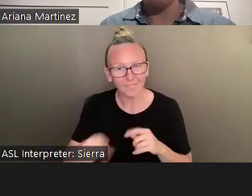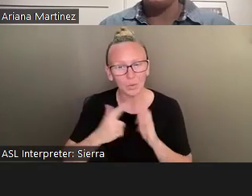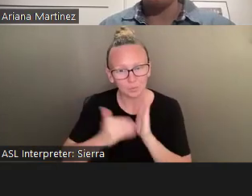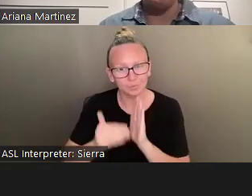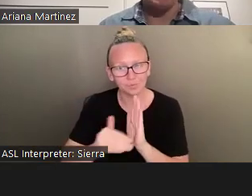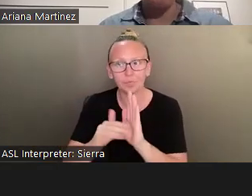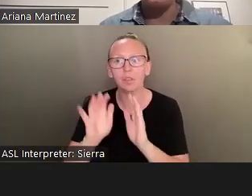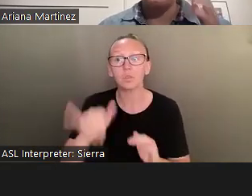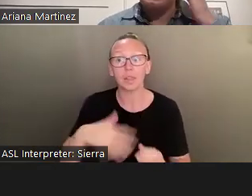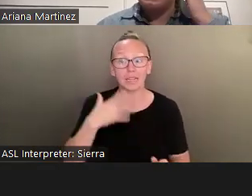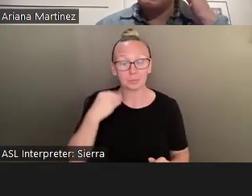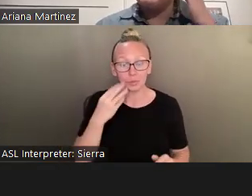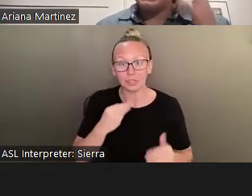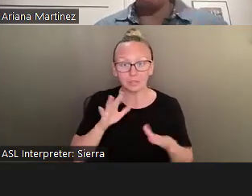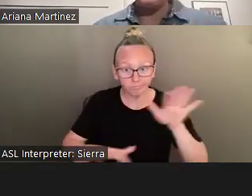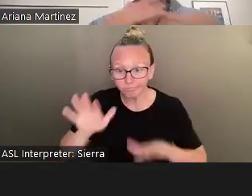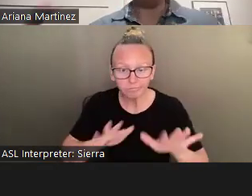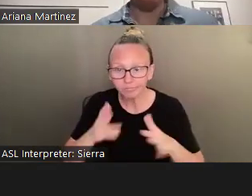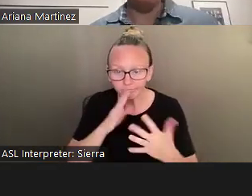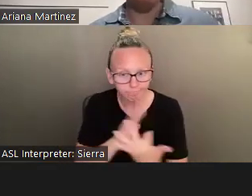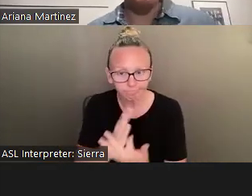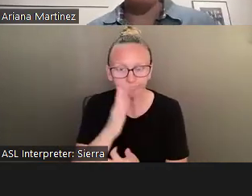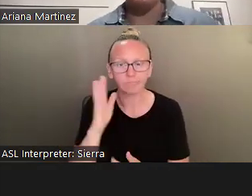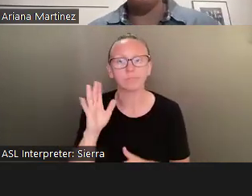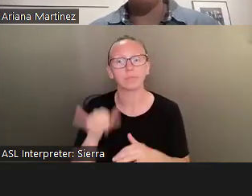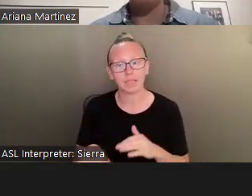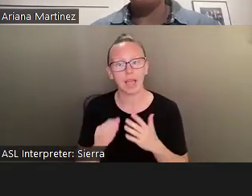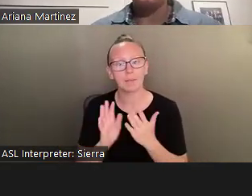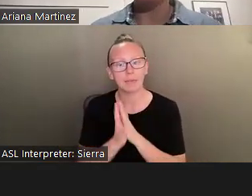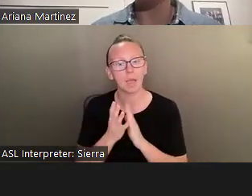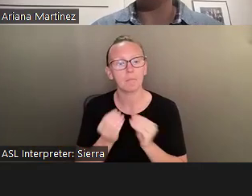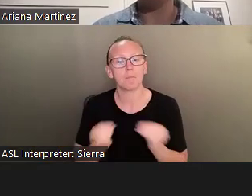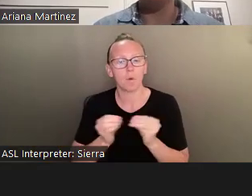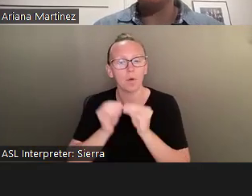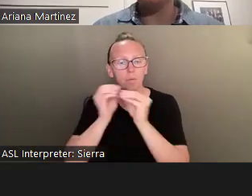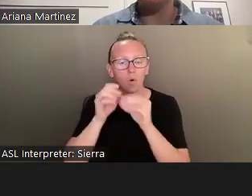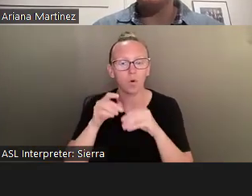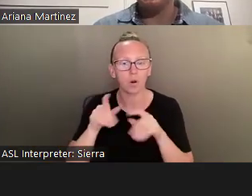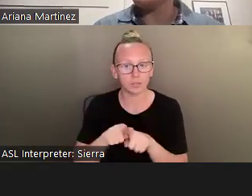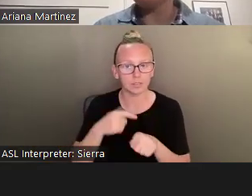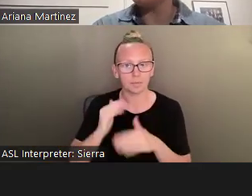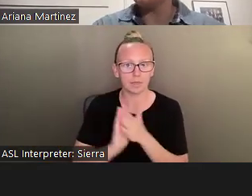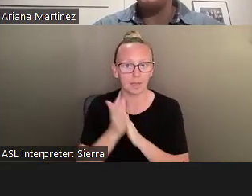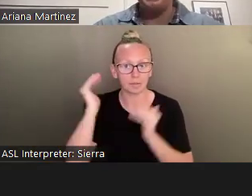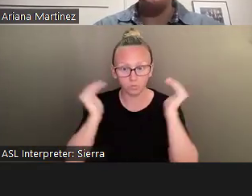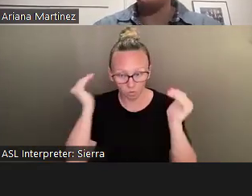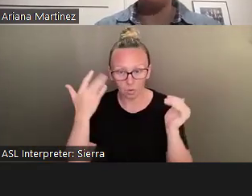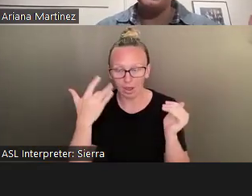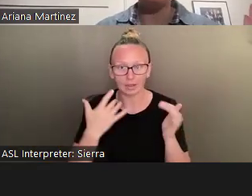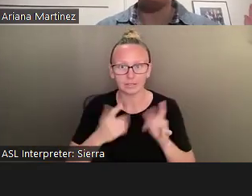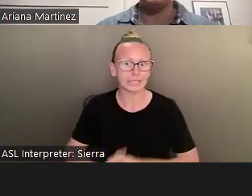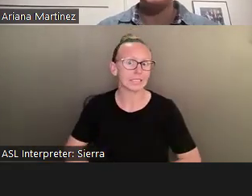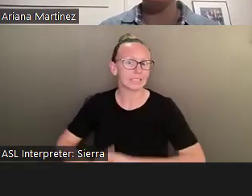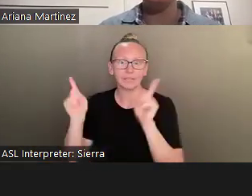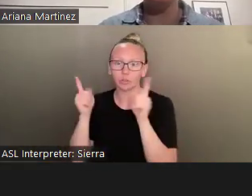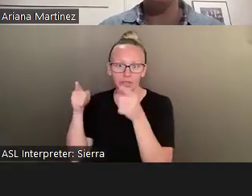whatever place you end up in became amplified as I became an adult, due to a completely other set of